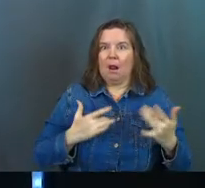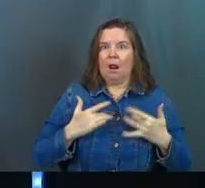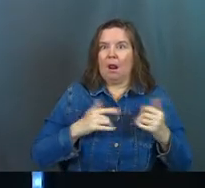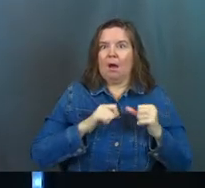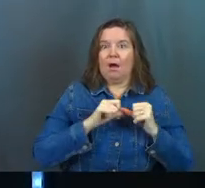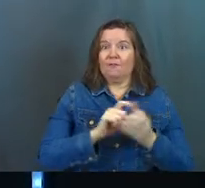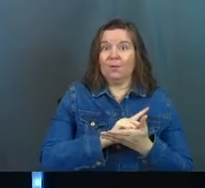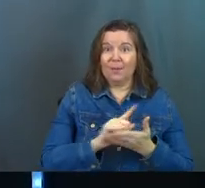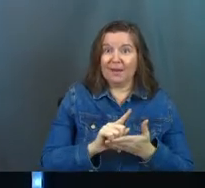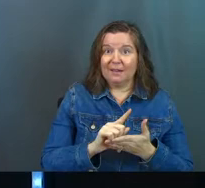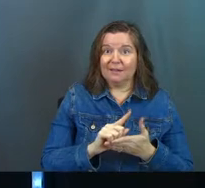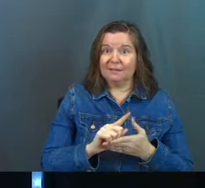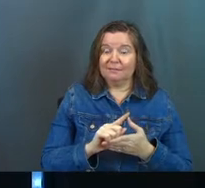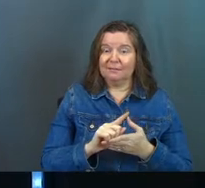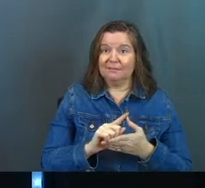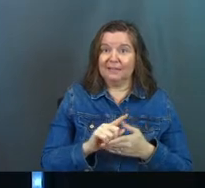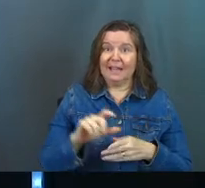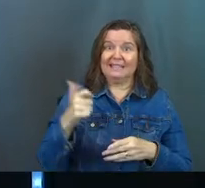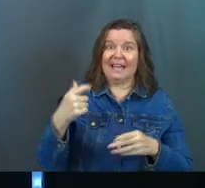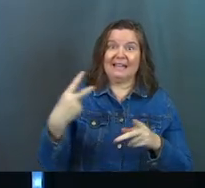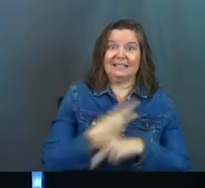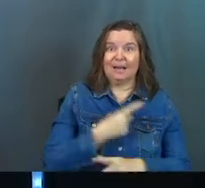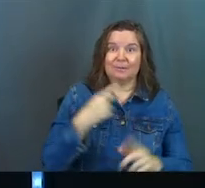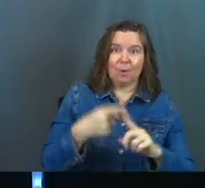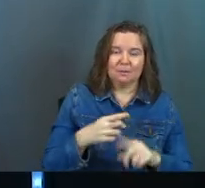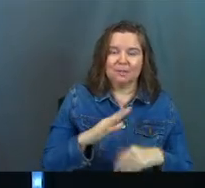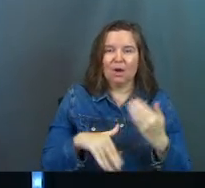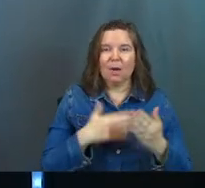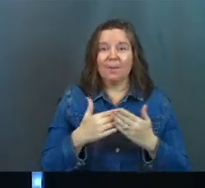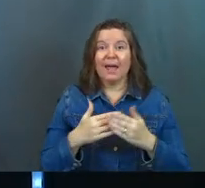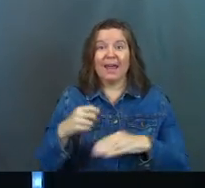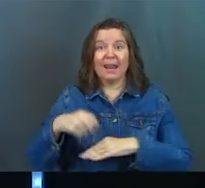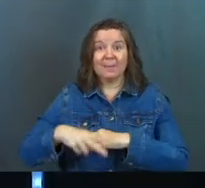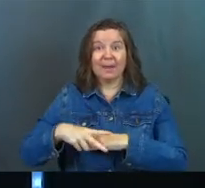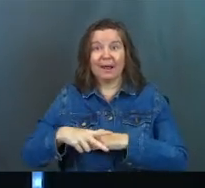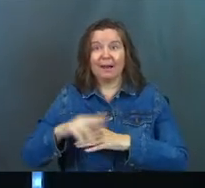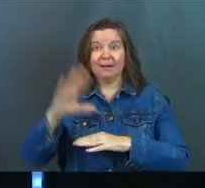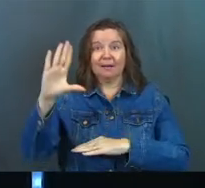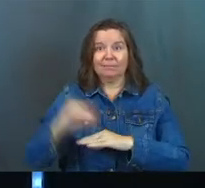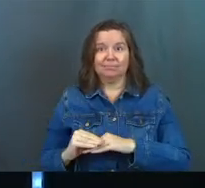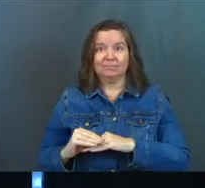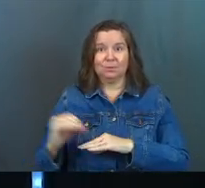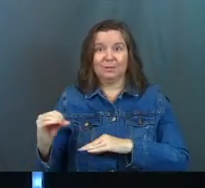week. 10 times points. And all points reset at midnight. Amen?